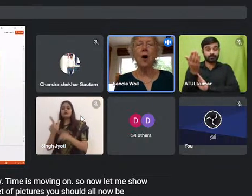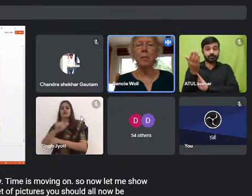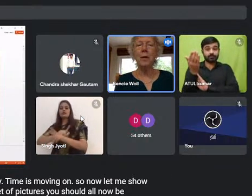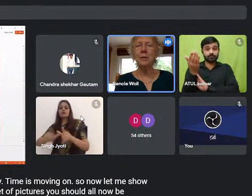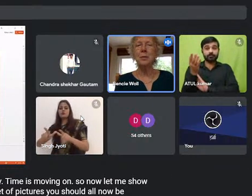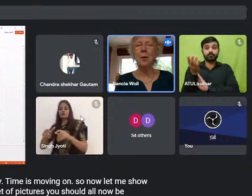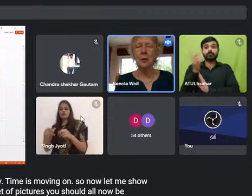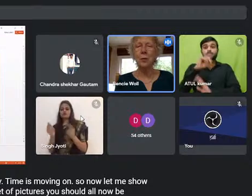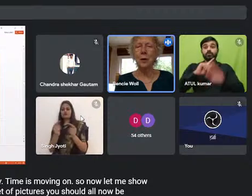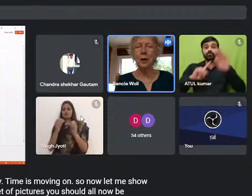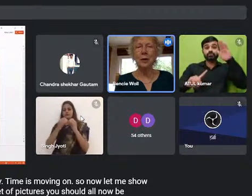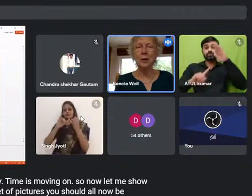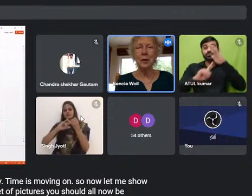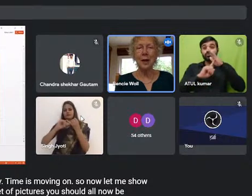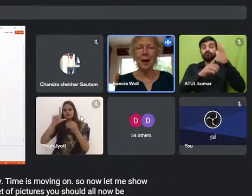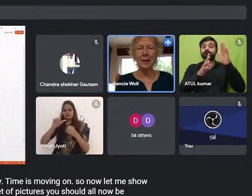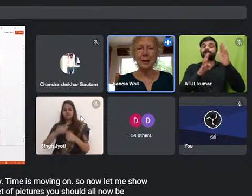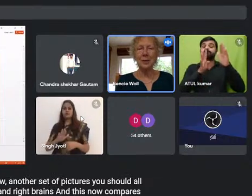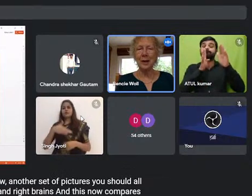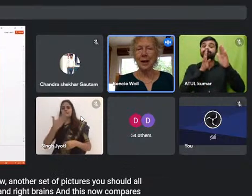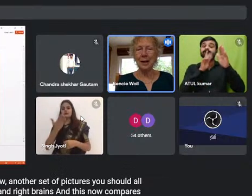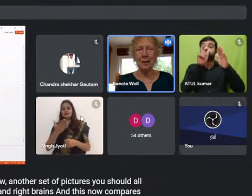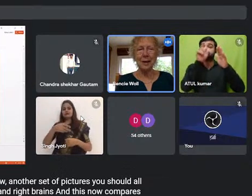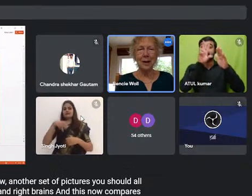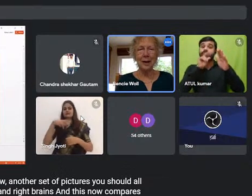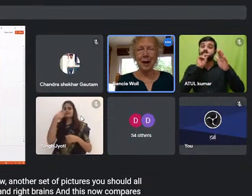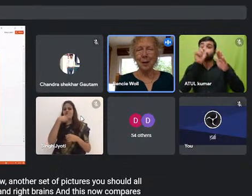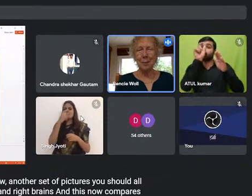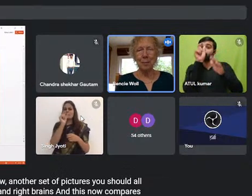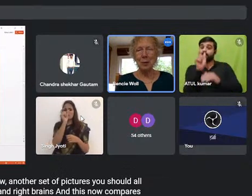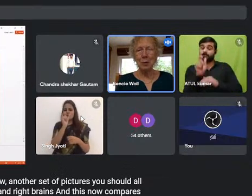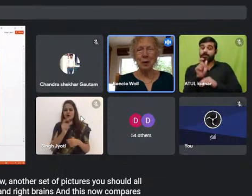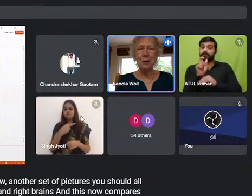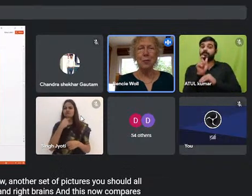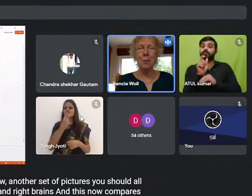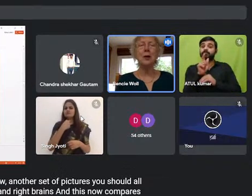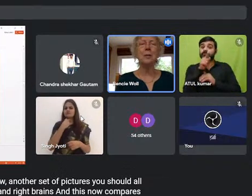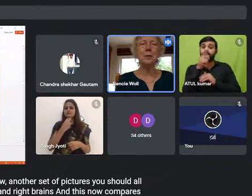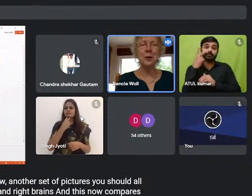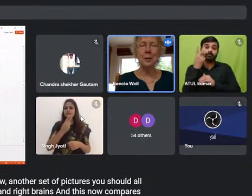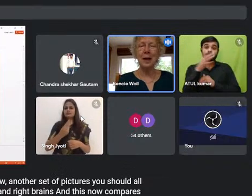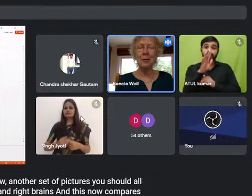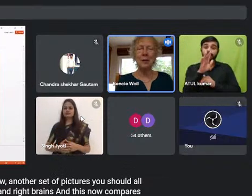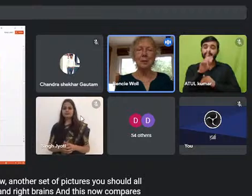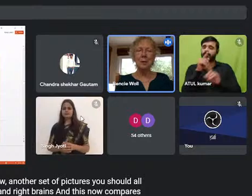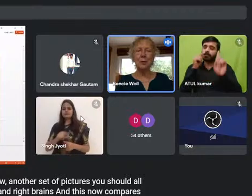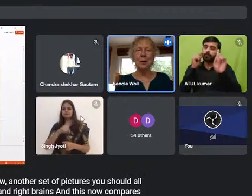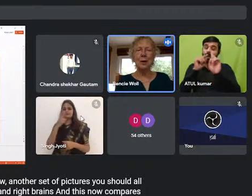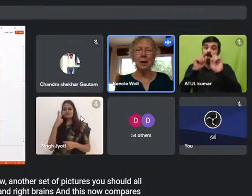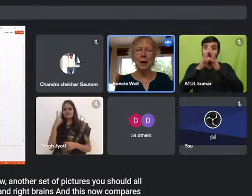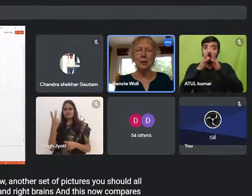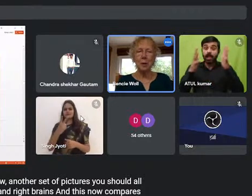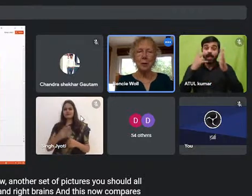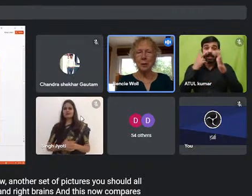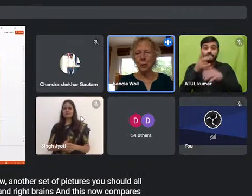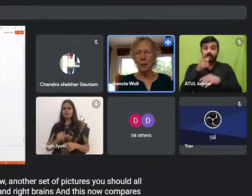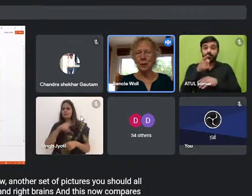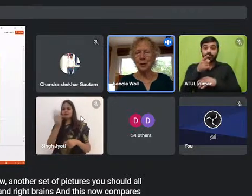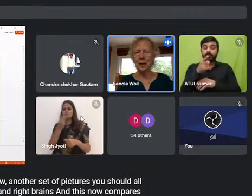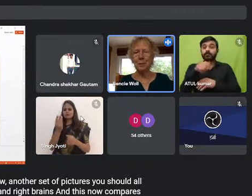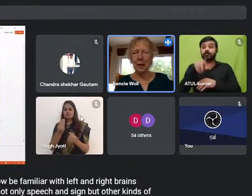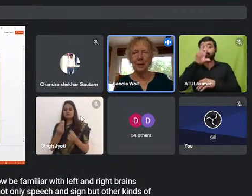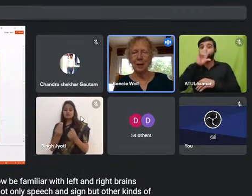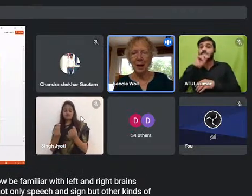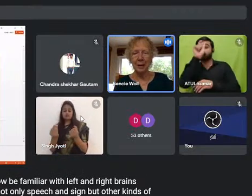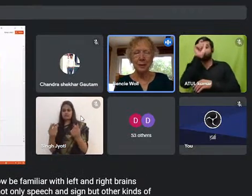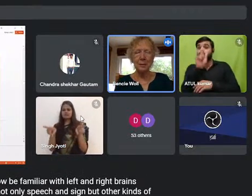At the top of spoken words, and as again, you'll see the remarkable similarity between spoken